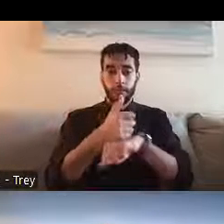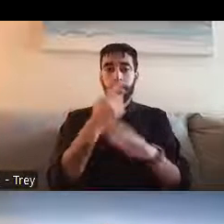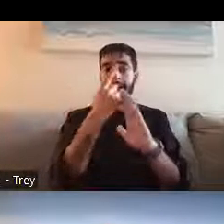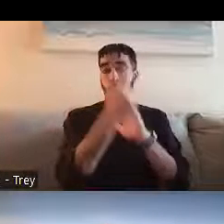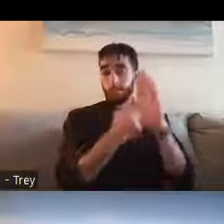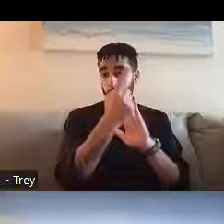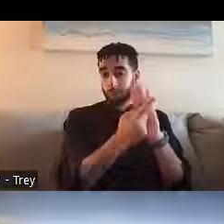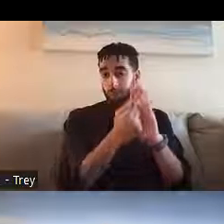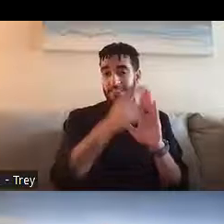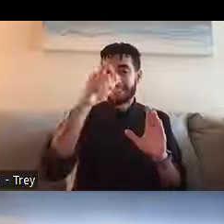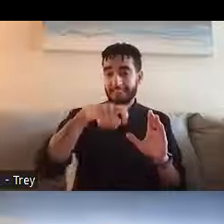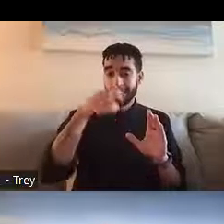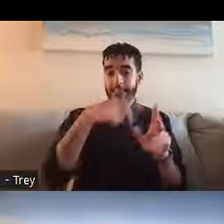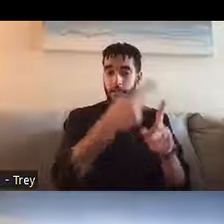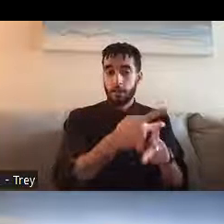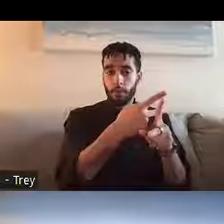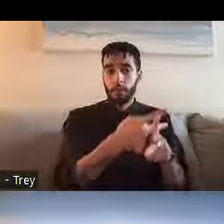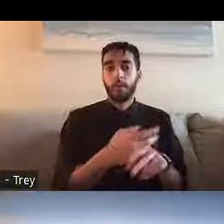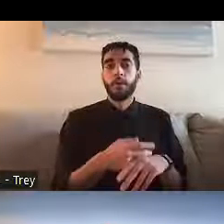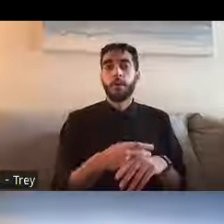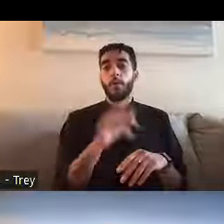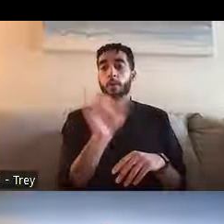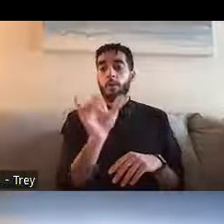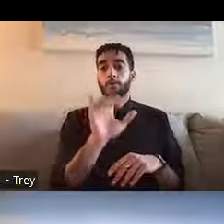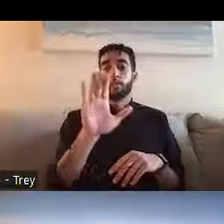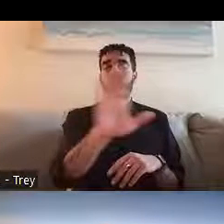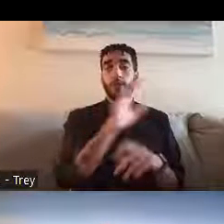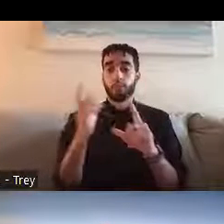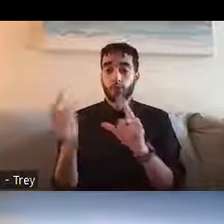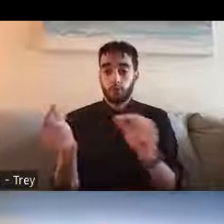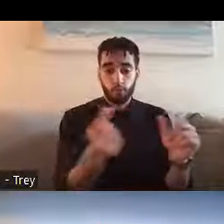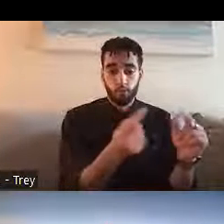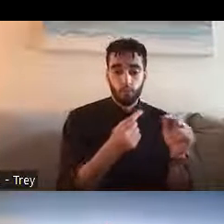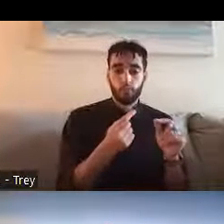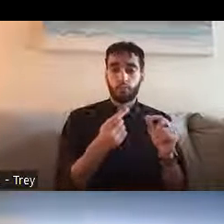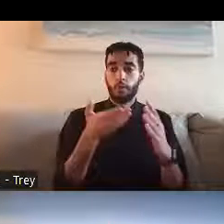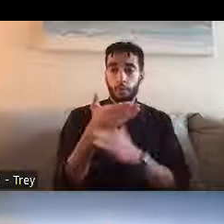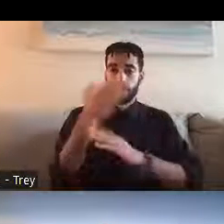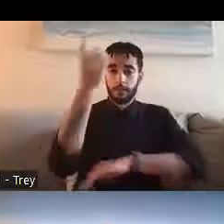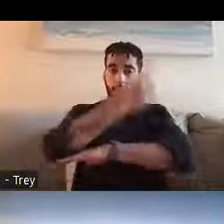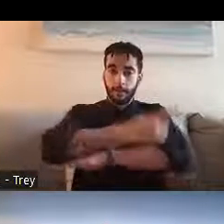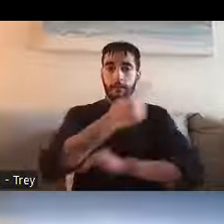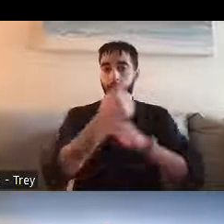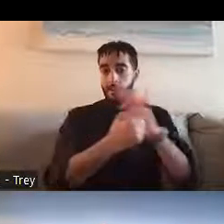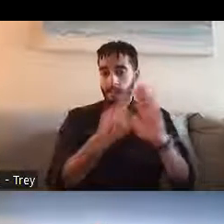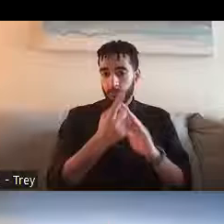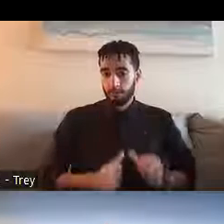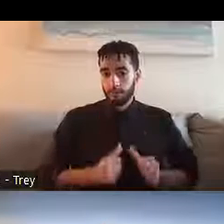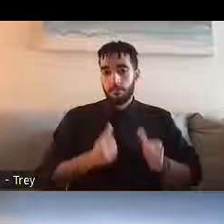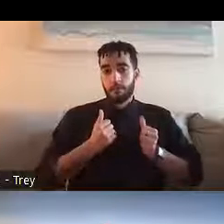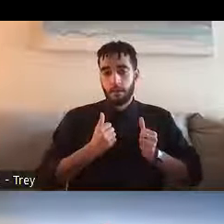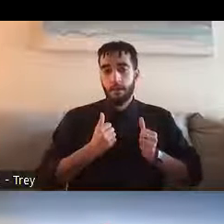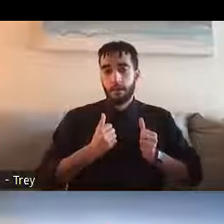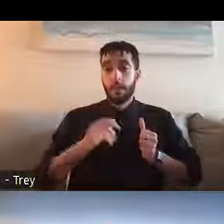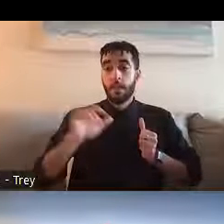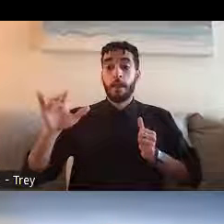provided, plus the number of activities of daily living and instrumental activities of daily living that the person is supporting. And when you look down this bar,